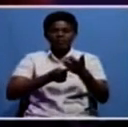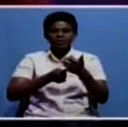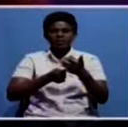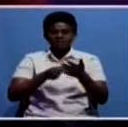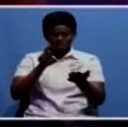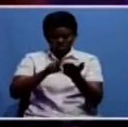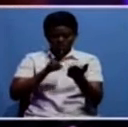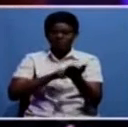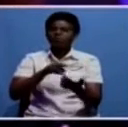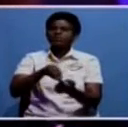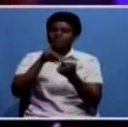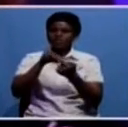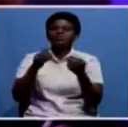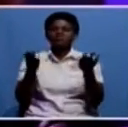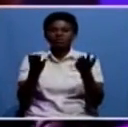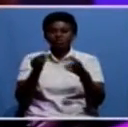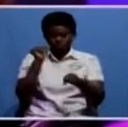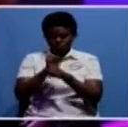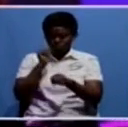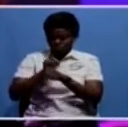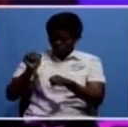special in the sense that this job is done every day,